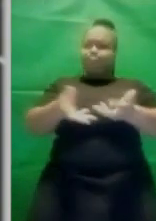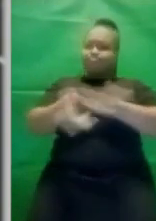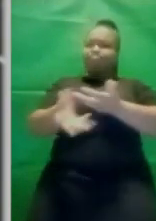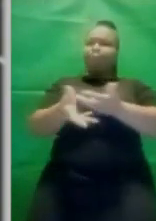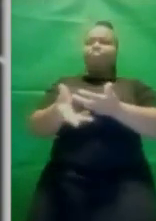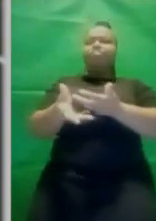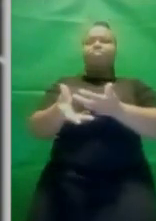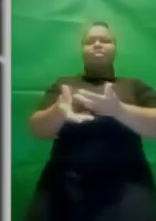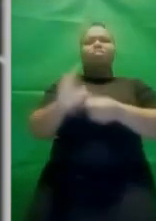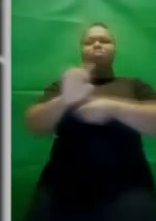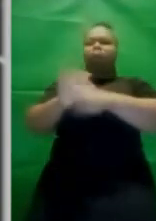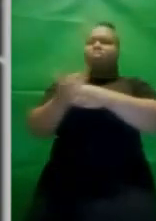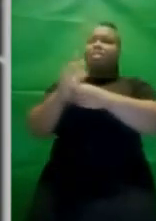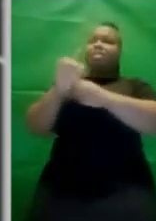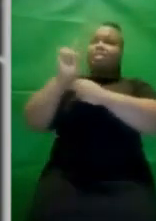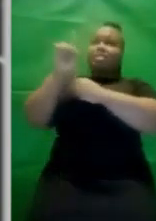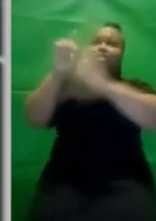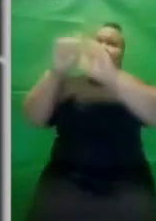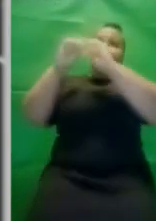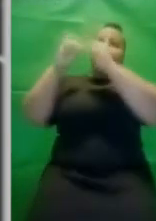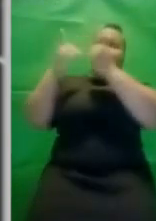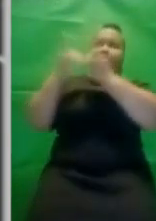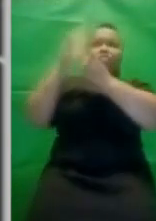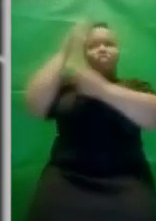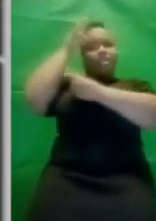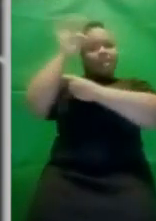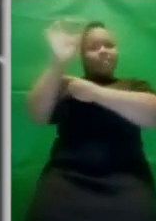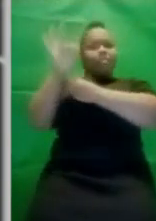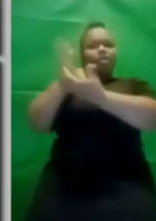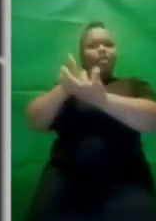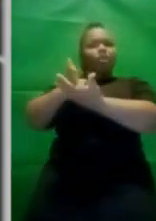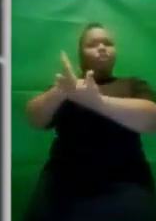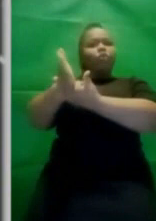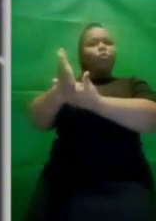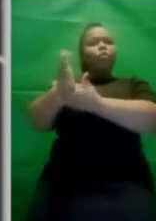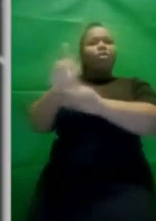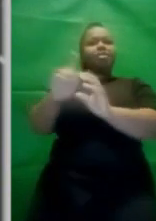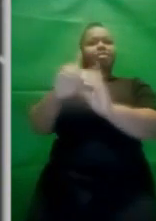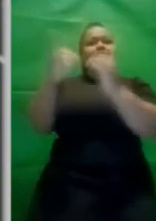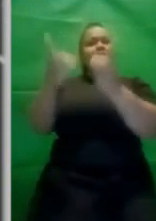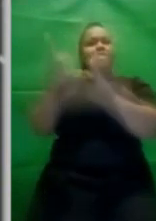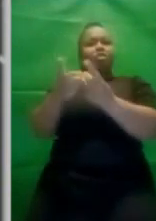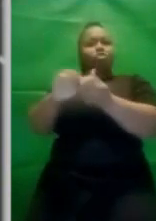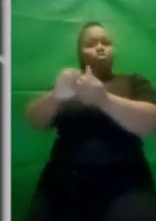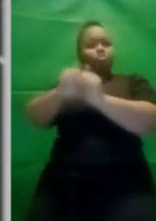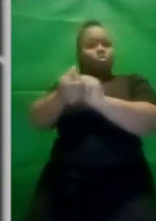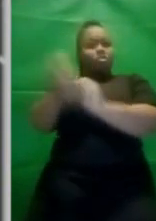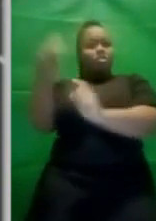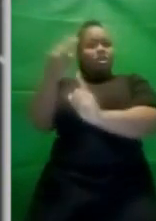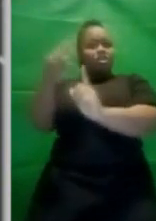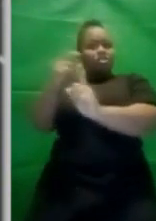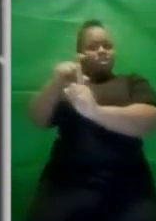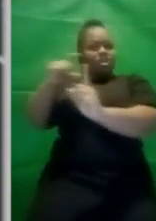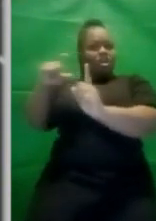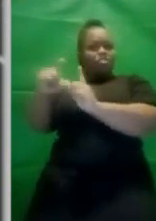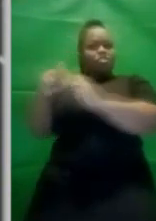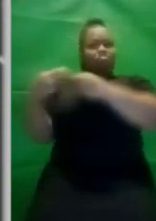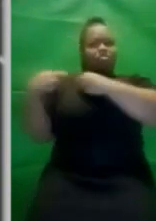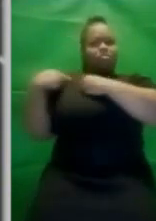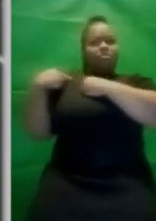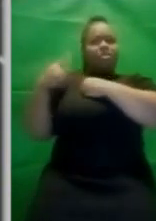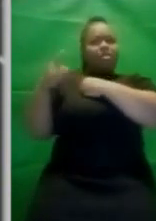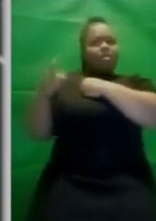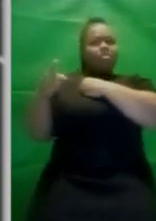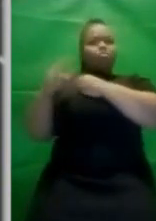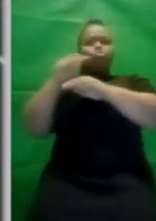various departments through the Department of Sports, Arts and Culture to ensure that we've got concurrence and that we've got a rollout. So